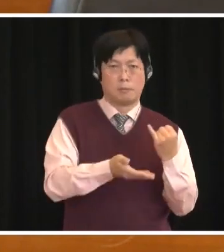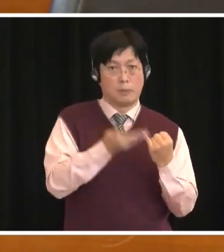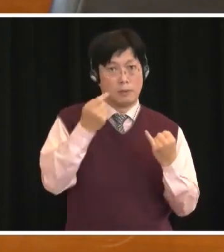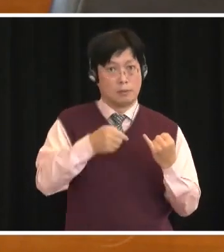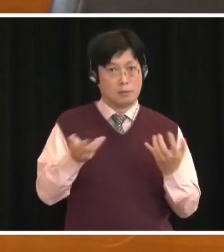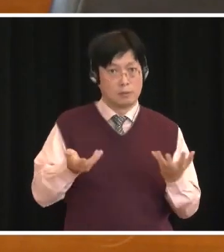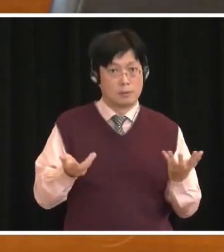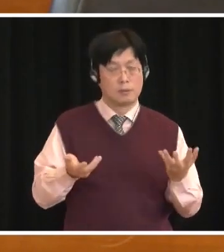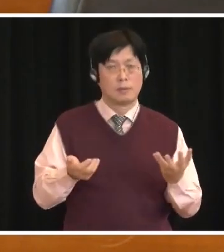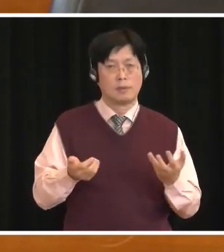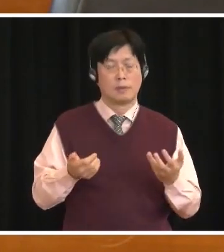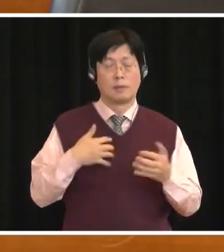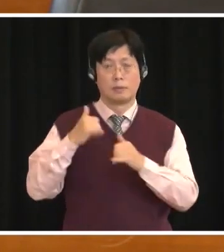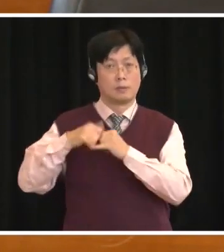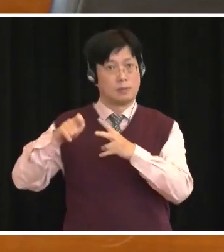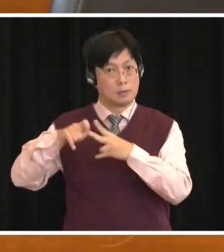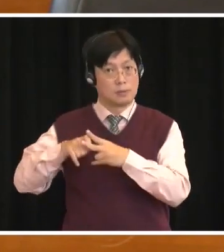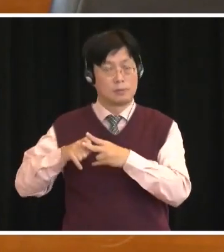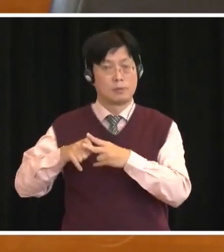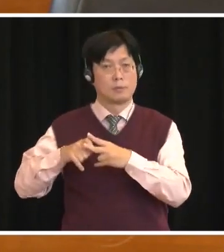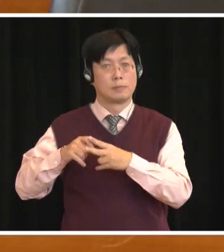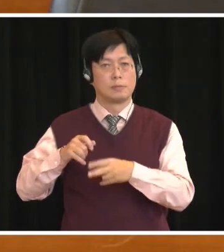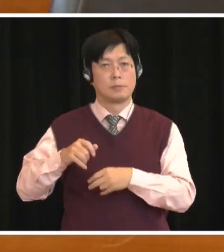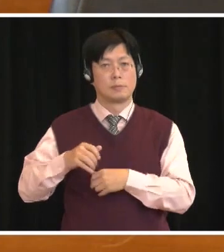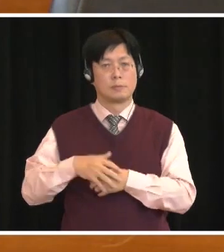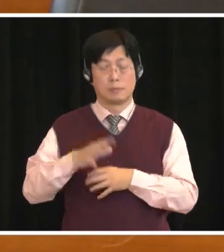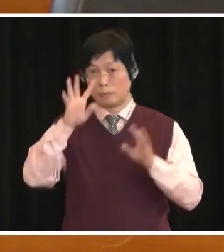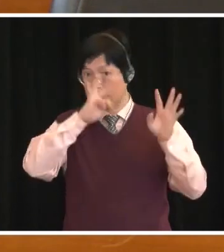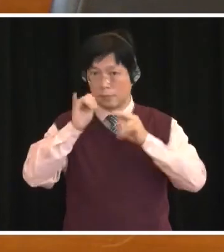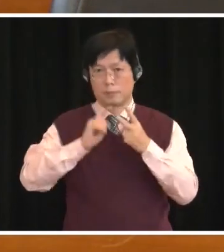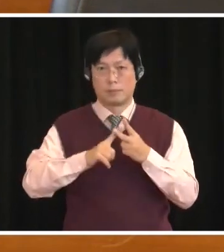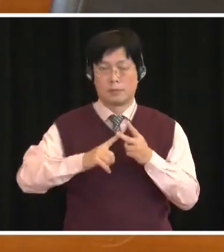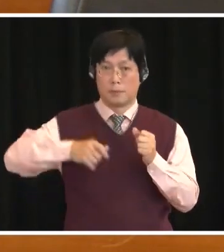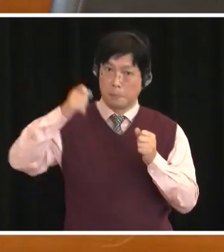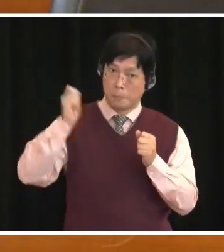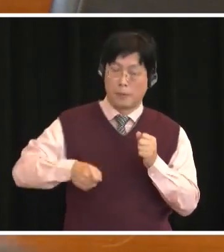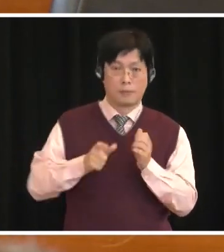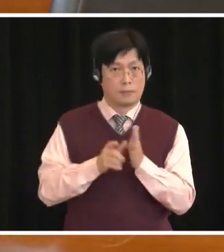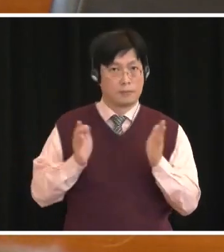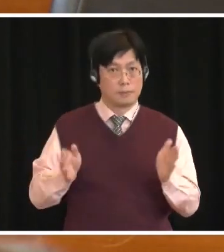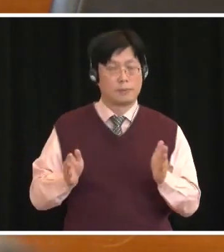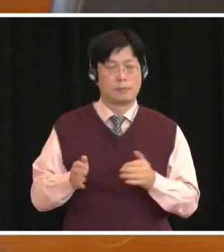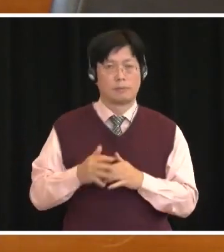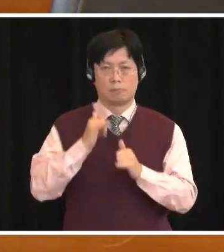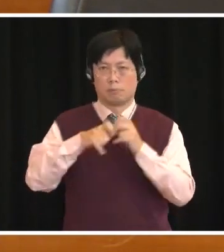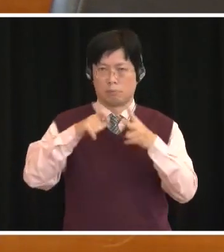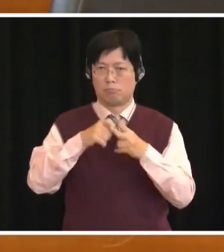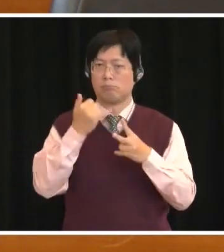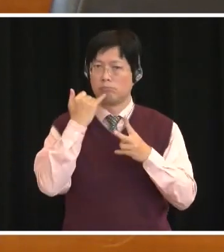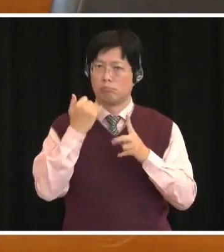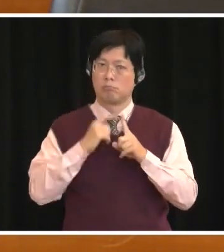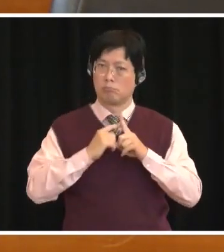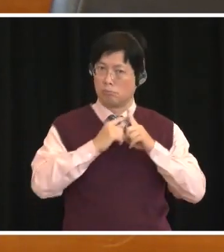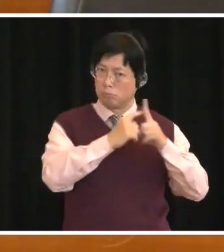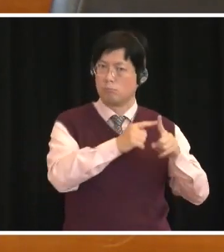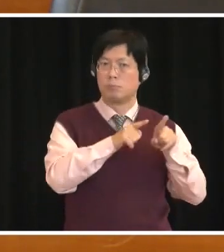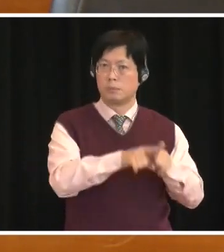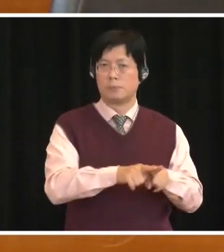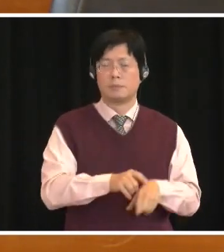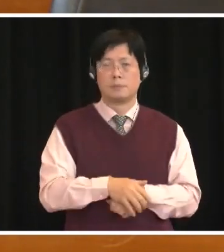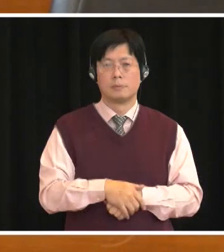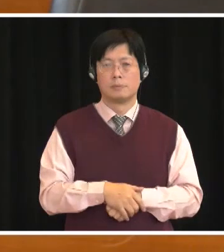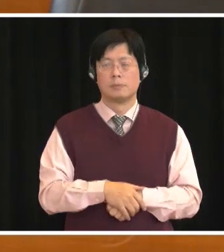and mentally. So in the case of sexual exploitation against